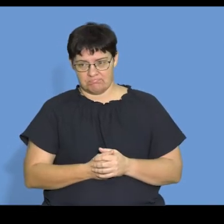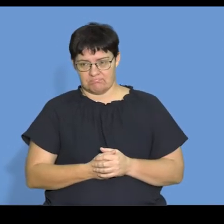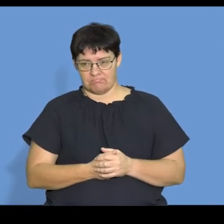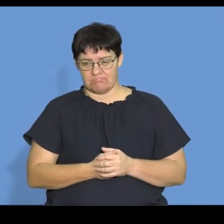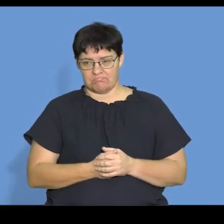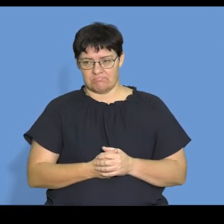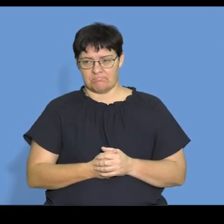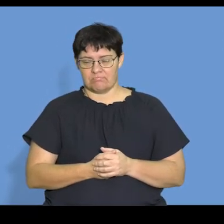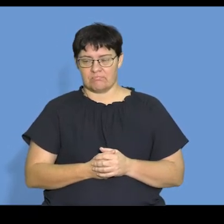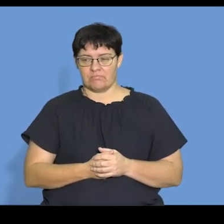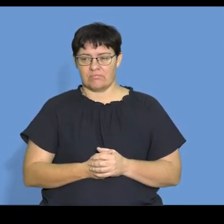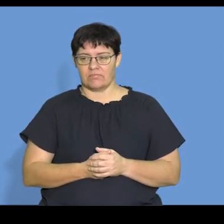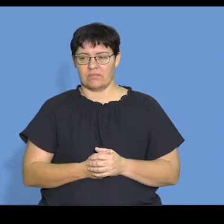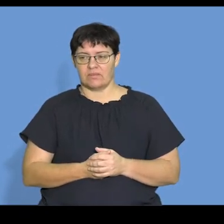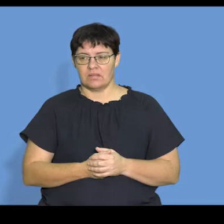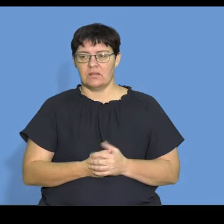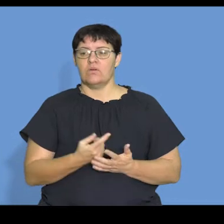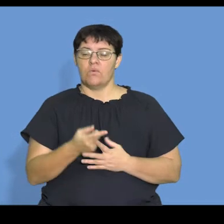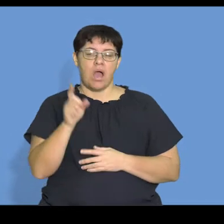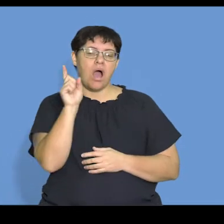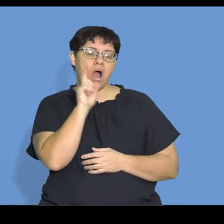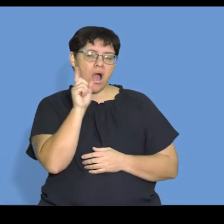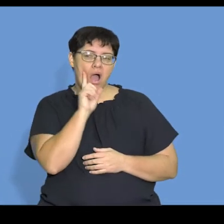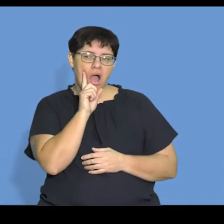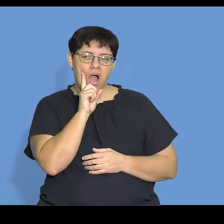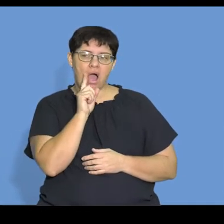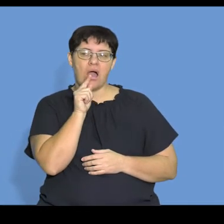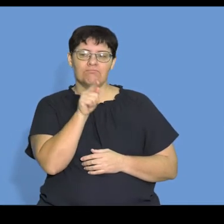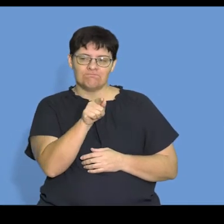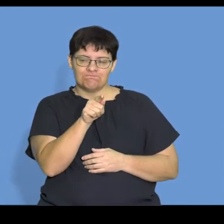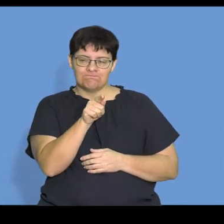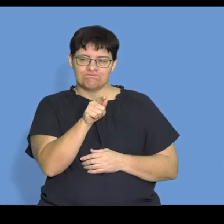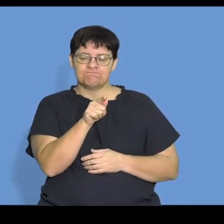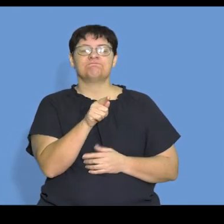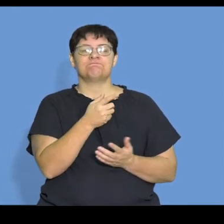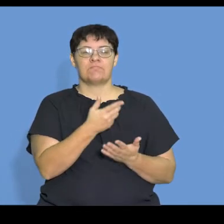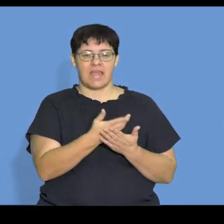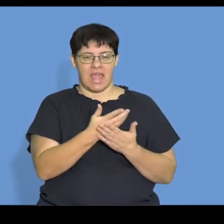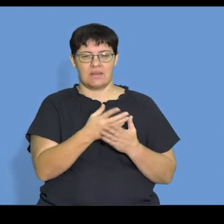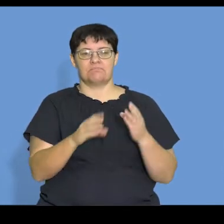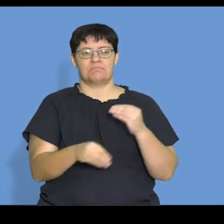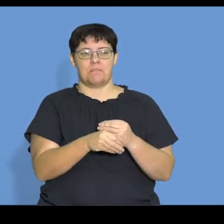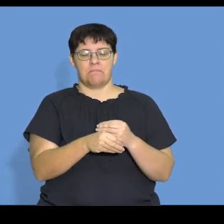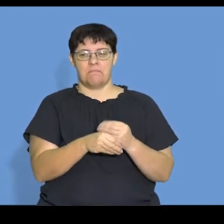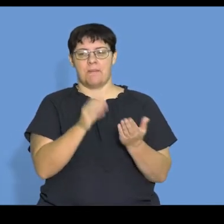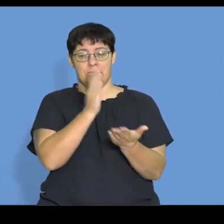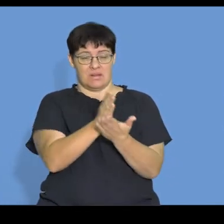us. Then you test which factors can add up to the middle term, as I said.